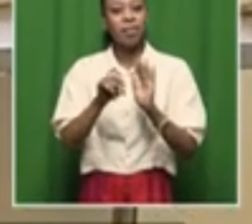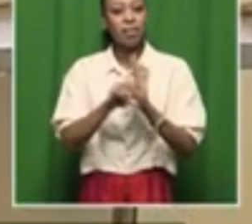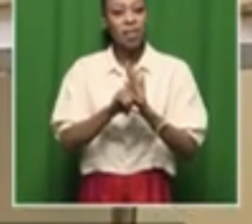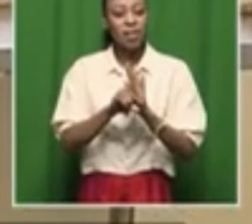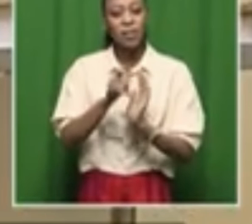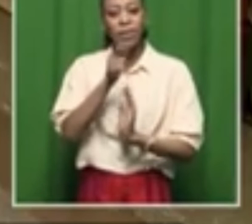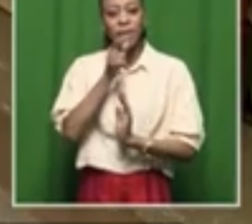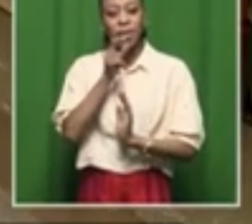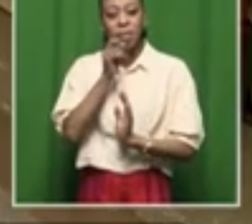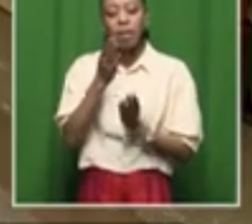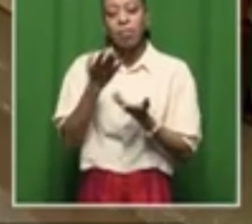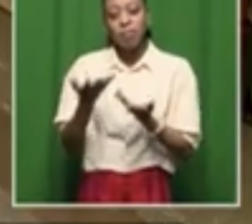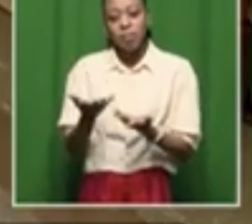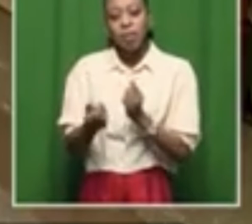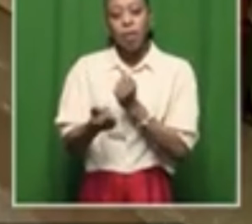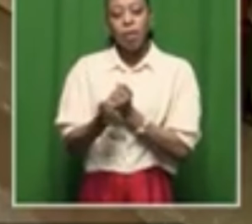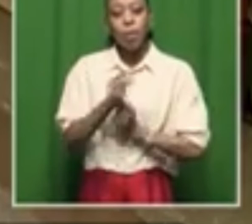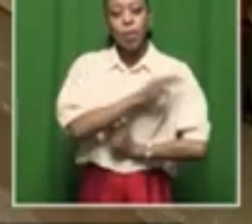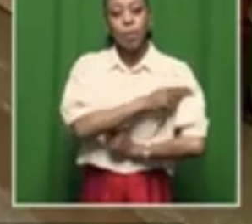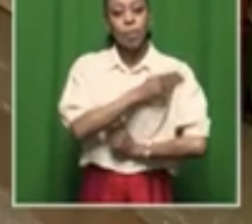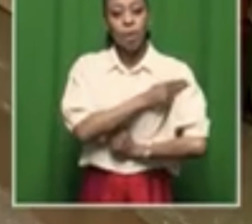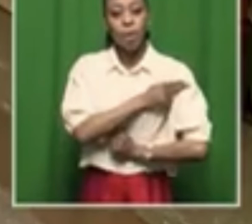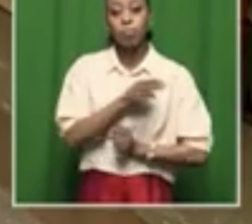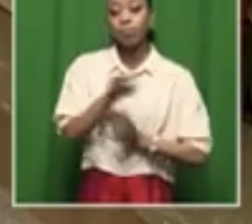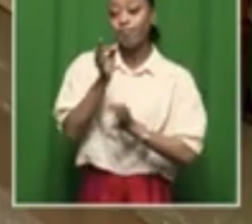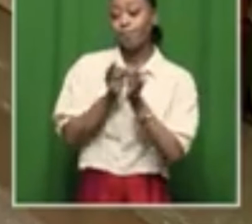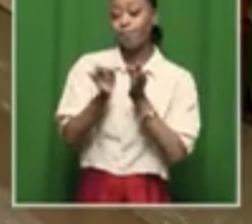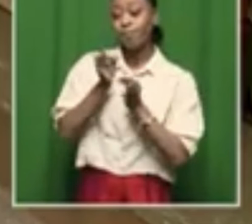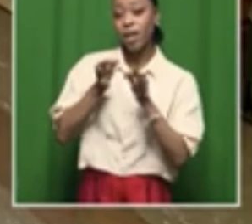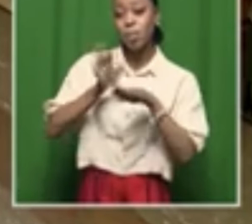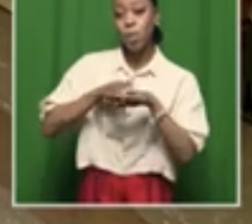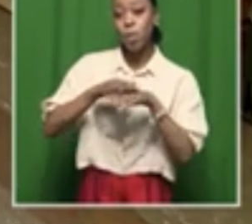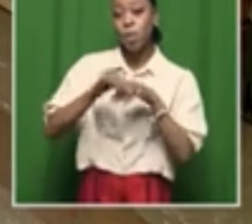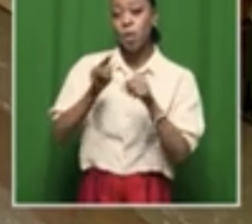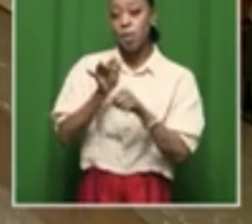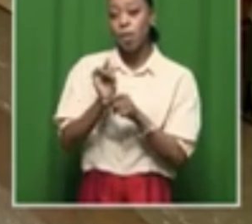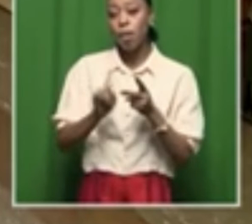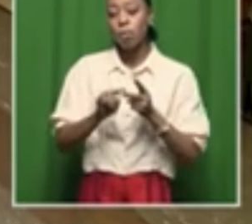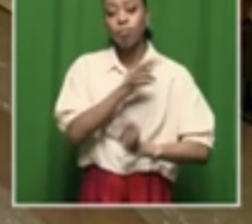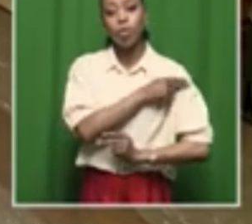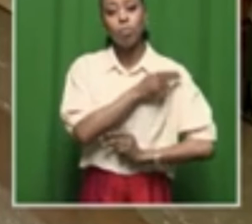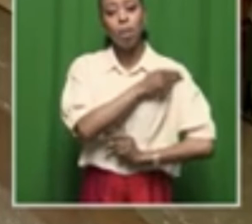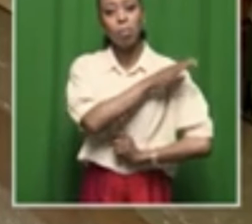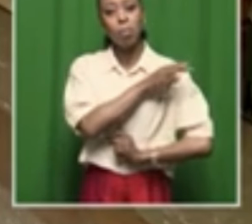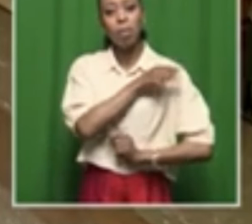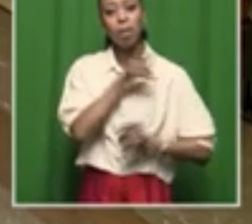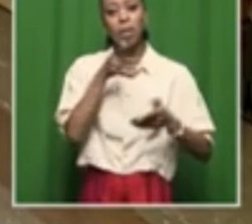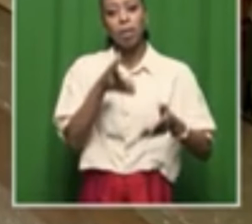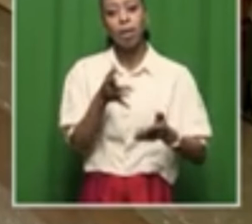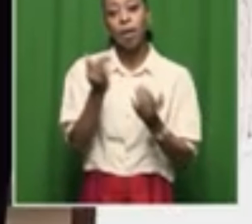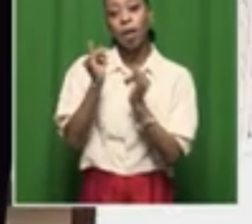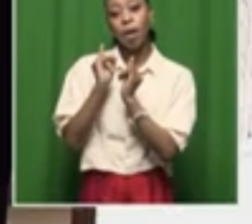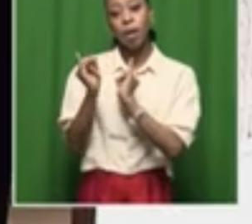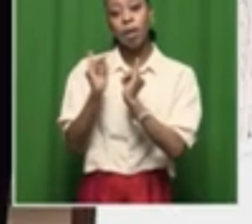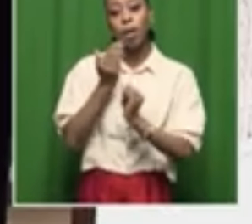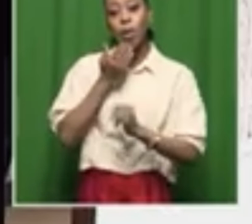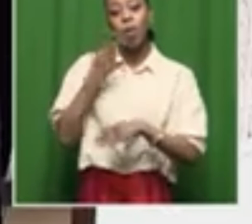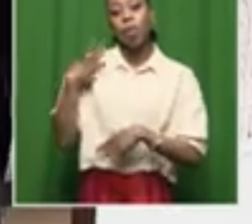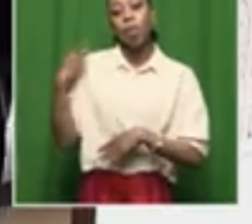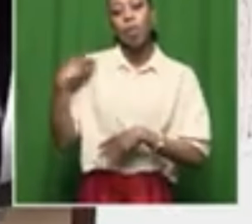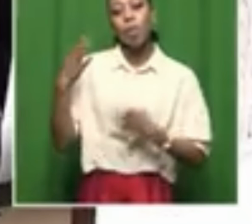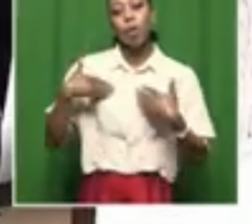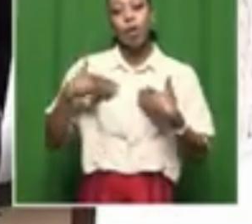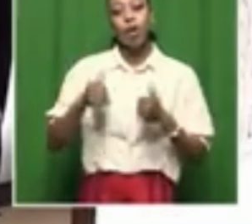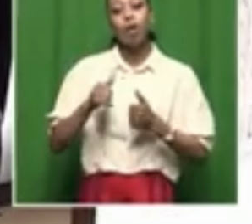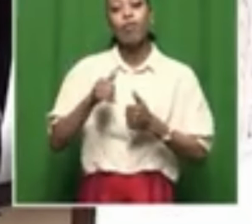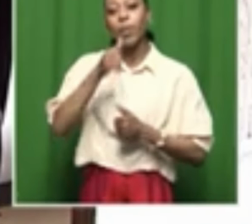to patients at the hospital. To talk more on this and the state of our public health facilities, we are joined by the Minister of Health,